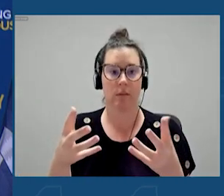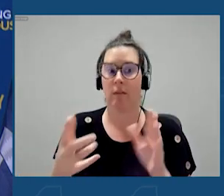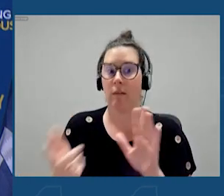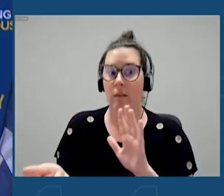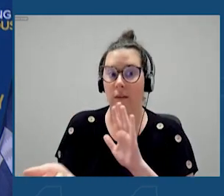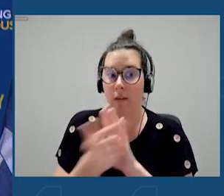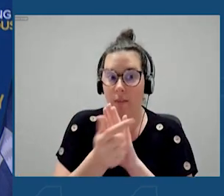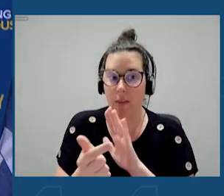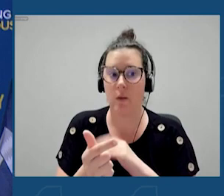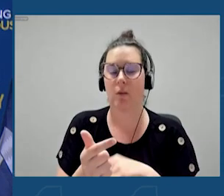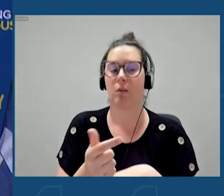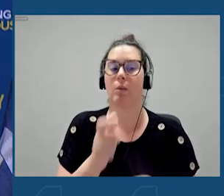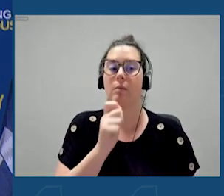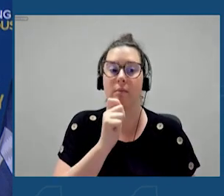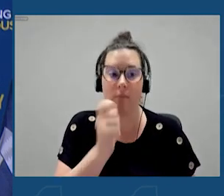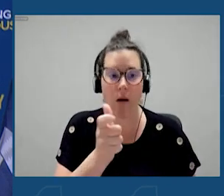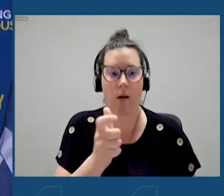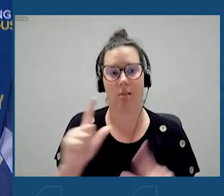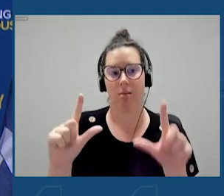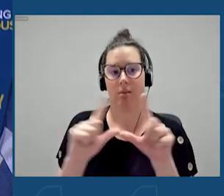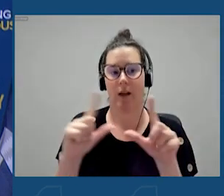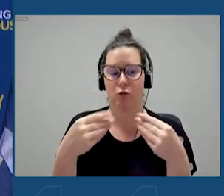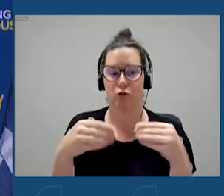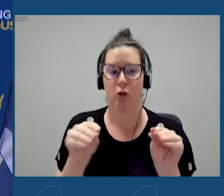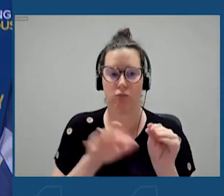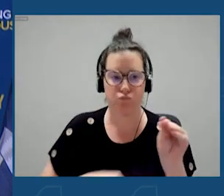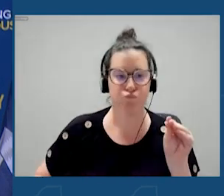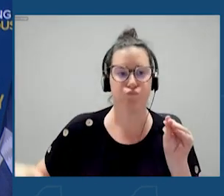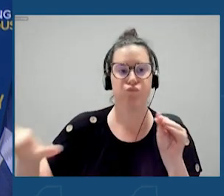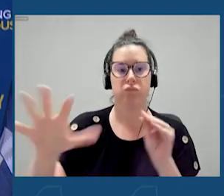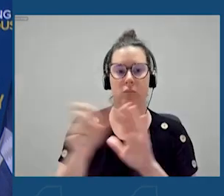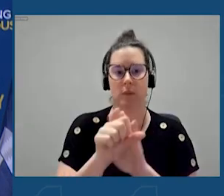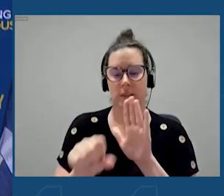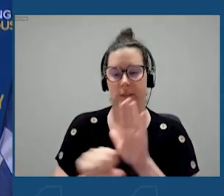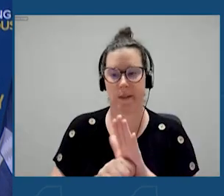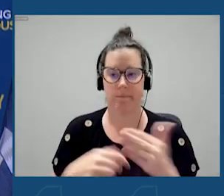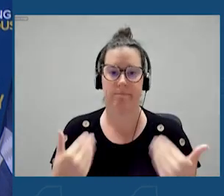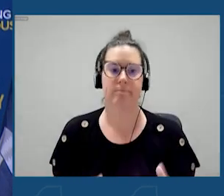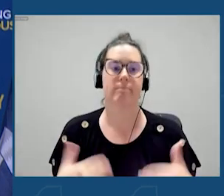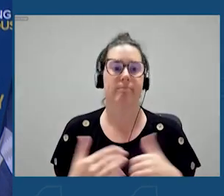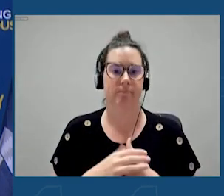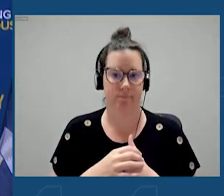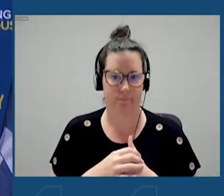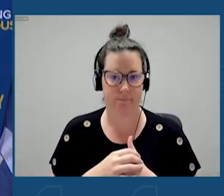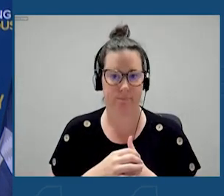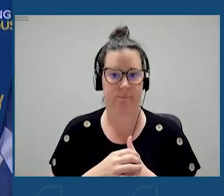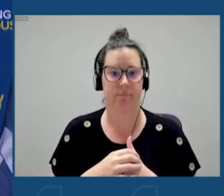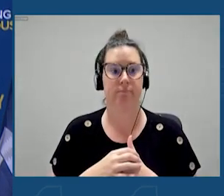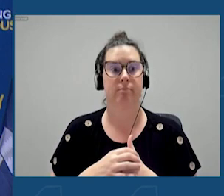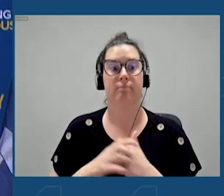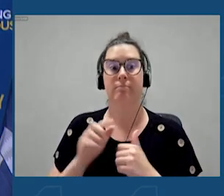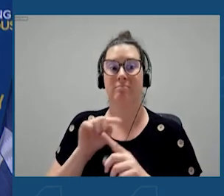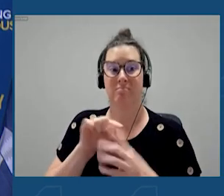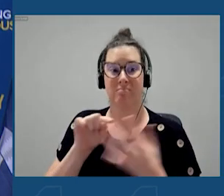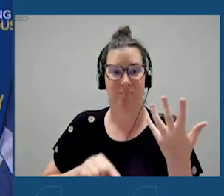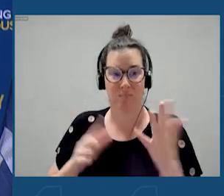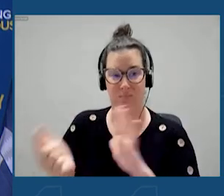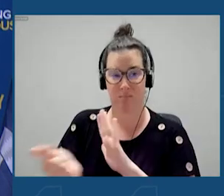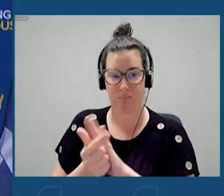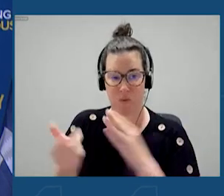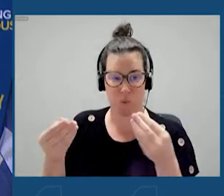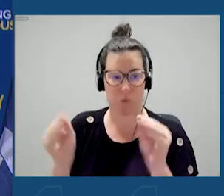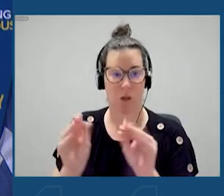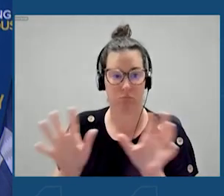shops throughout the state. And they are driven by individuals who